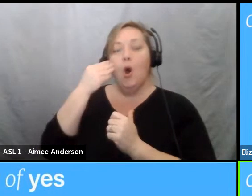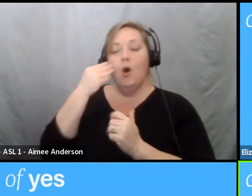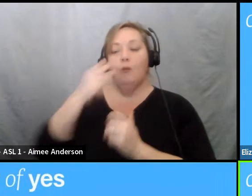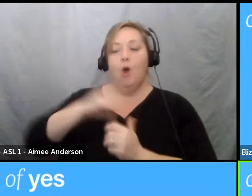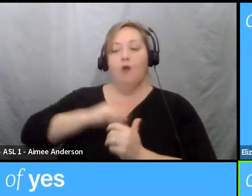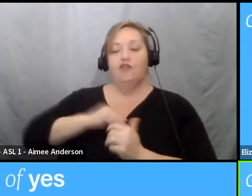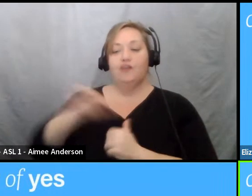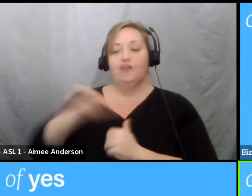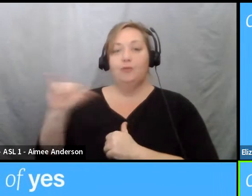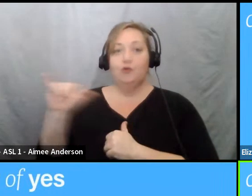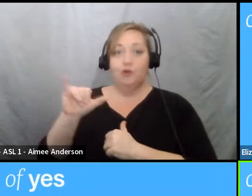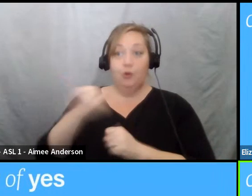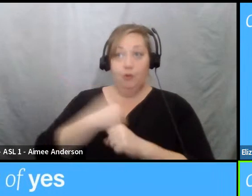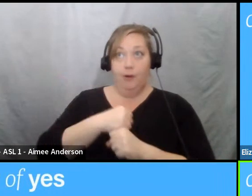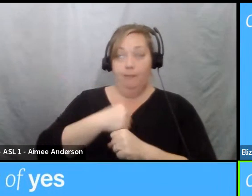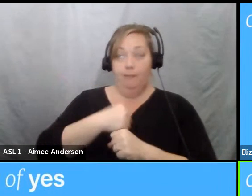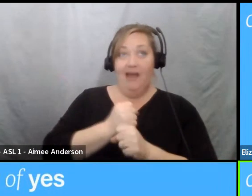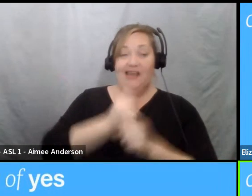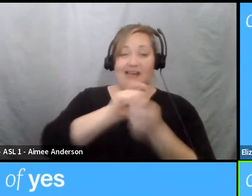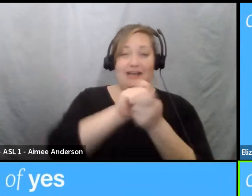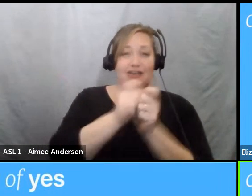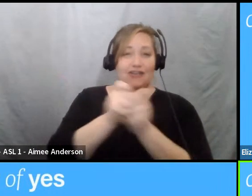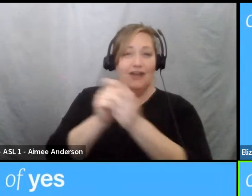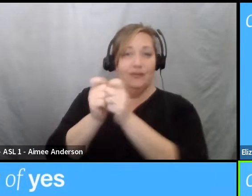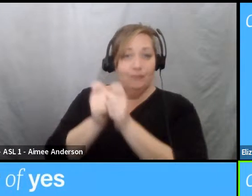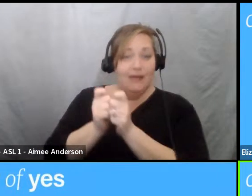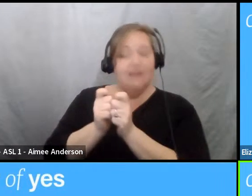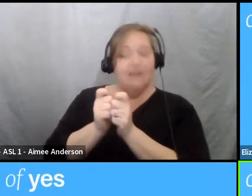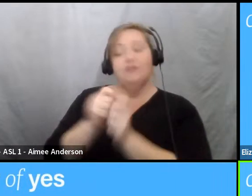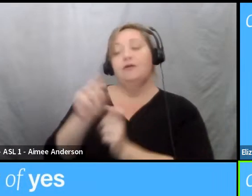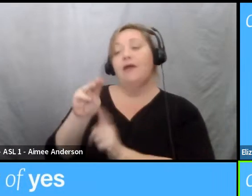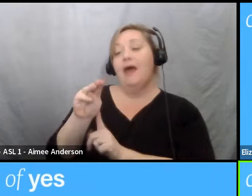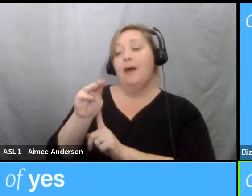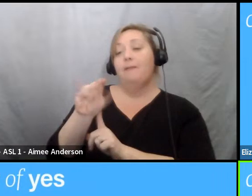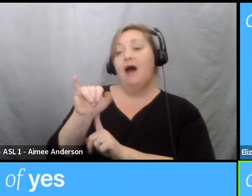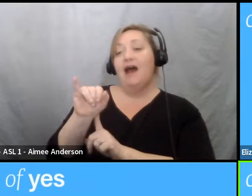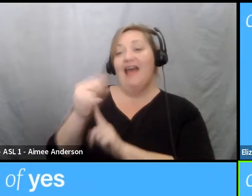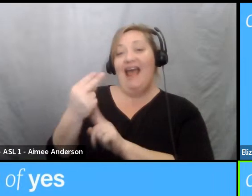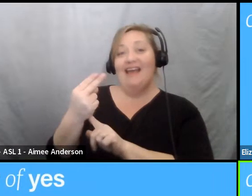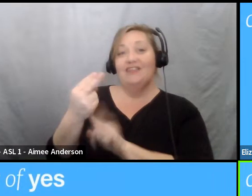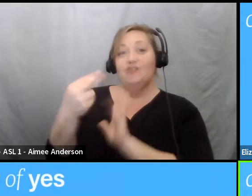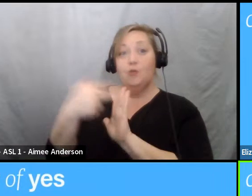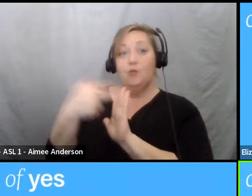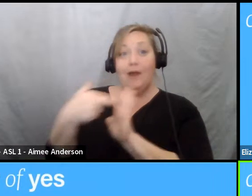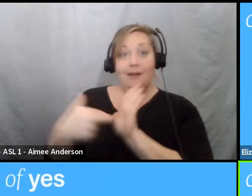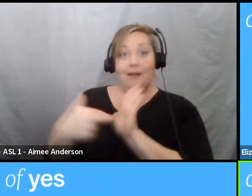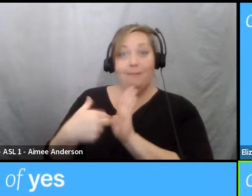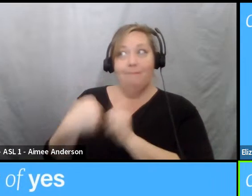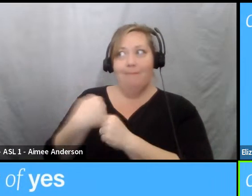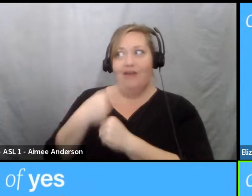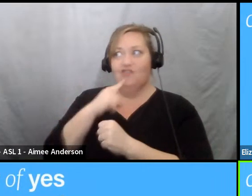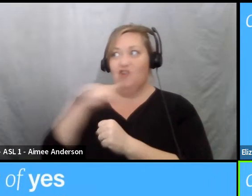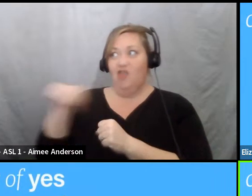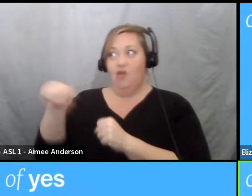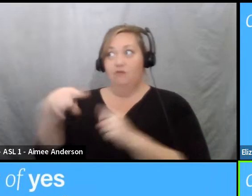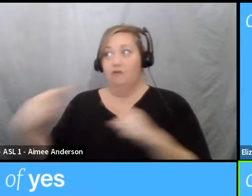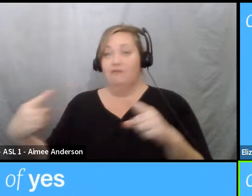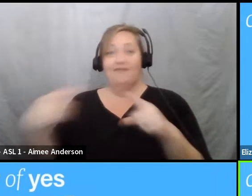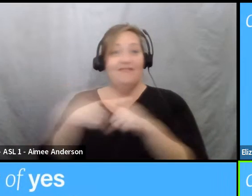well. We're making adjustments to the MIH regulations to make sure that they don't conflict